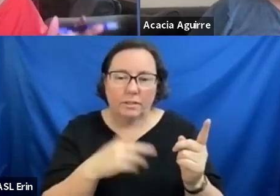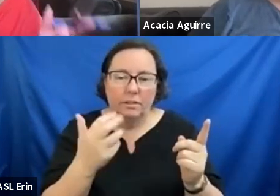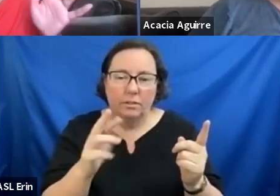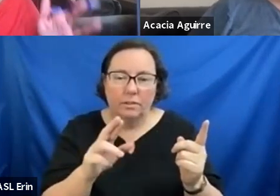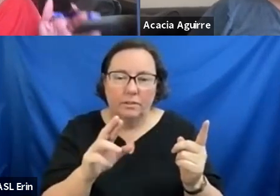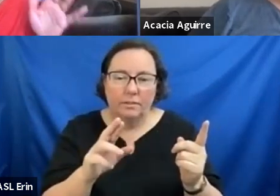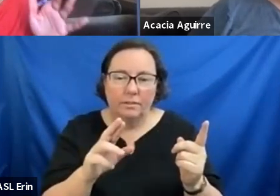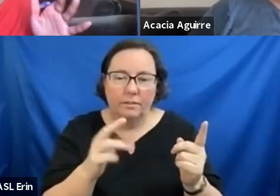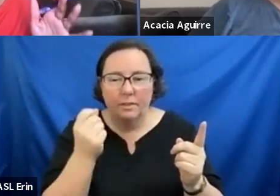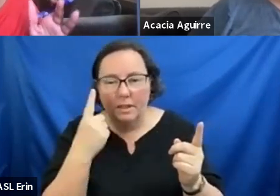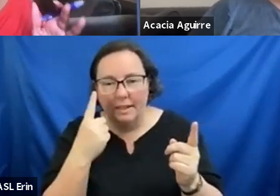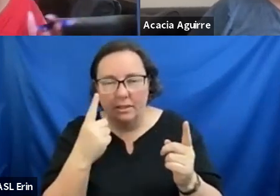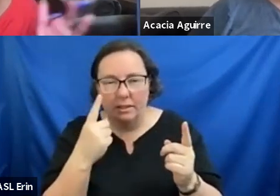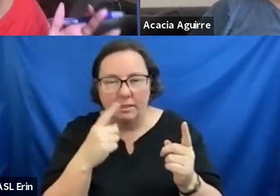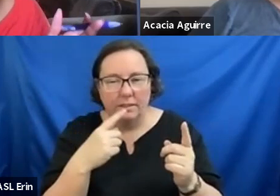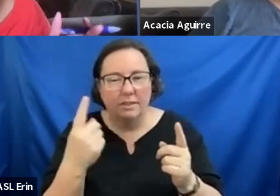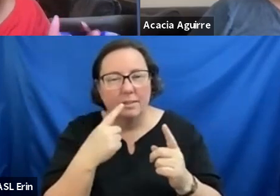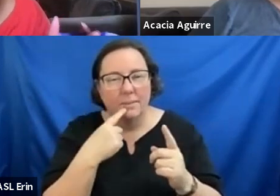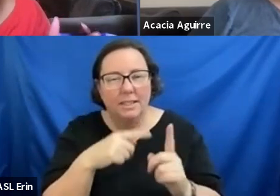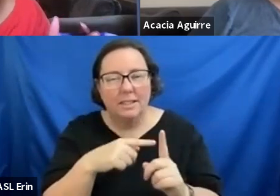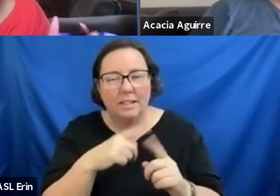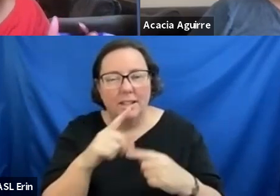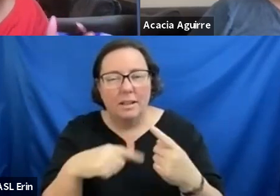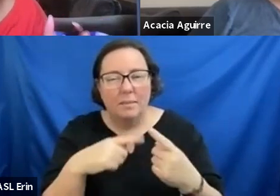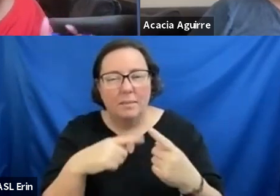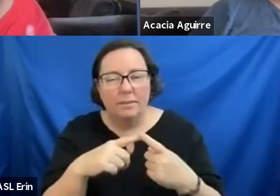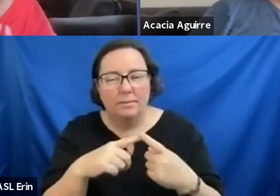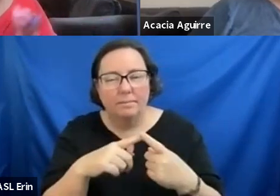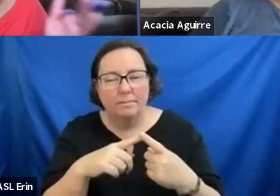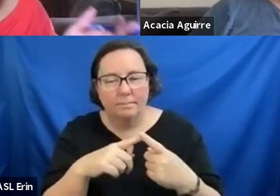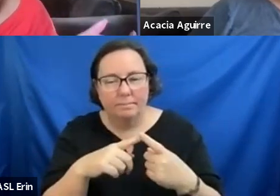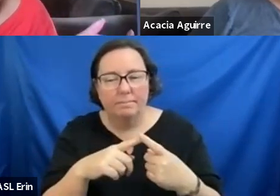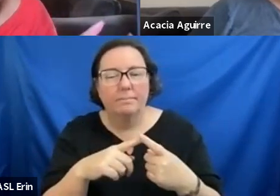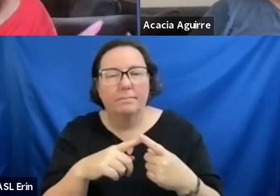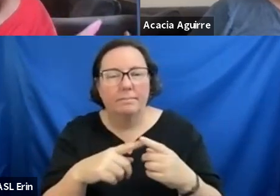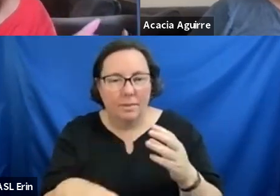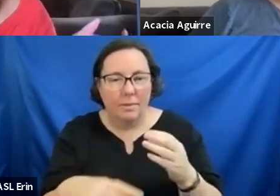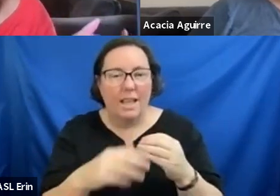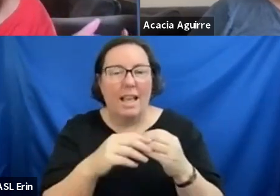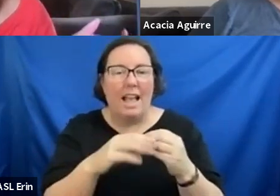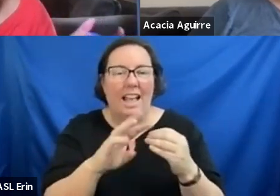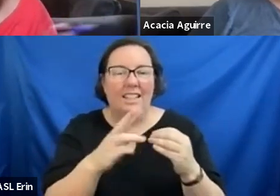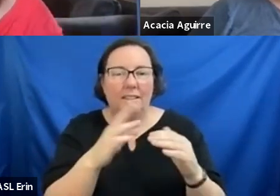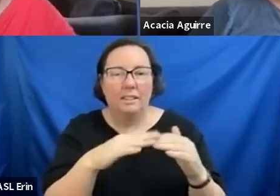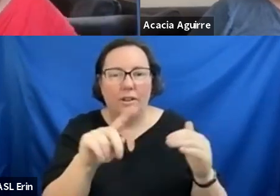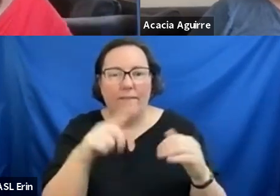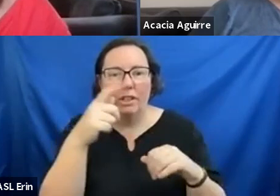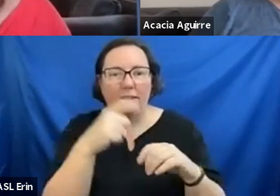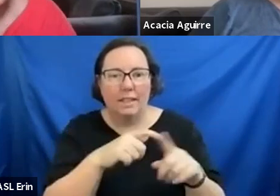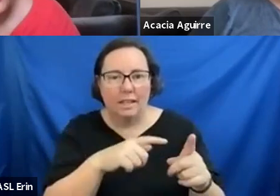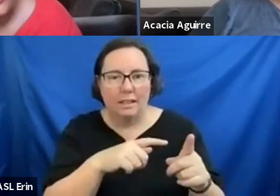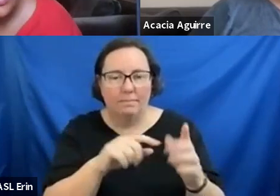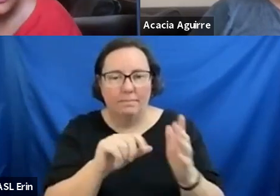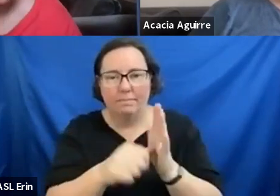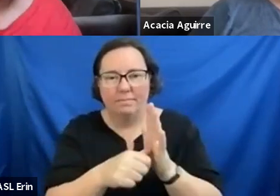or an understanding of which the question, something about. We added 6th grade in some schools and calling that out.